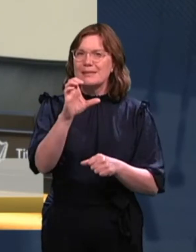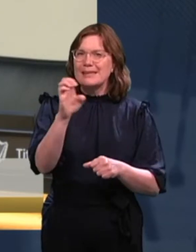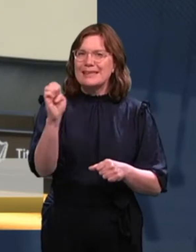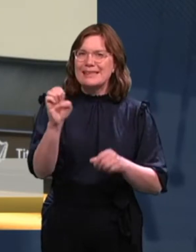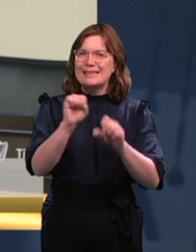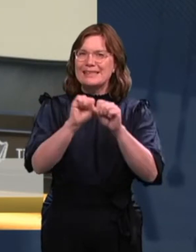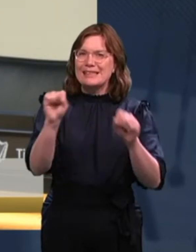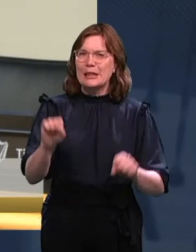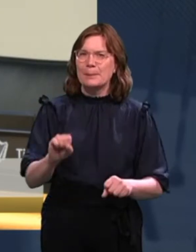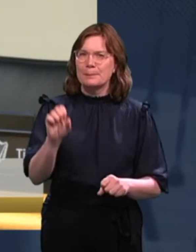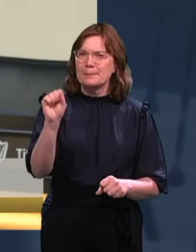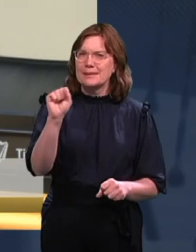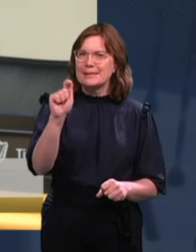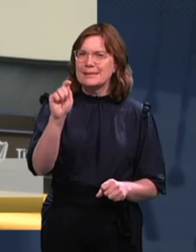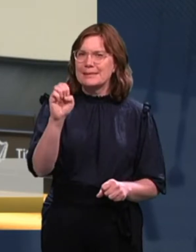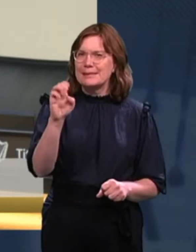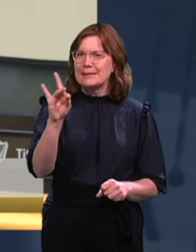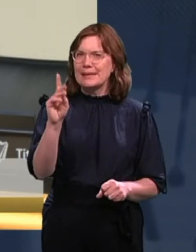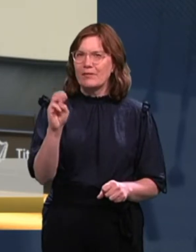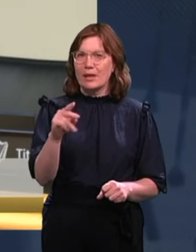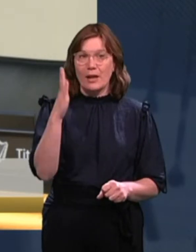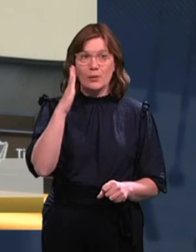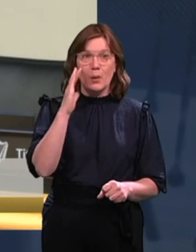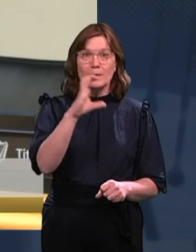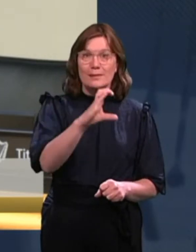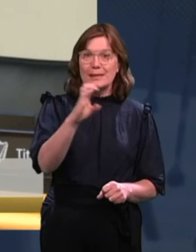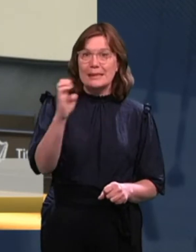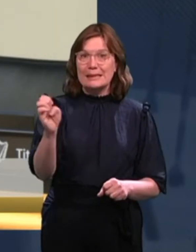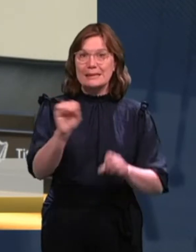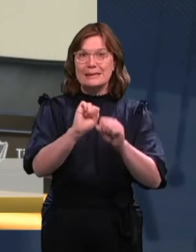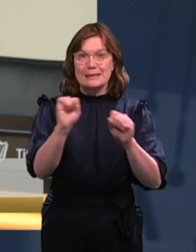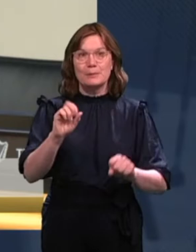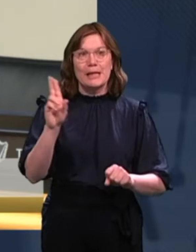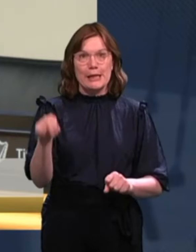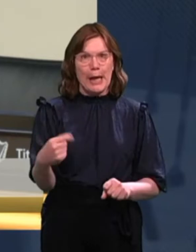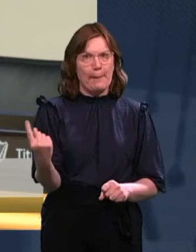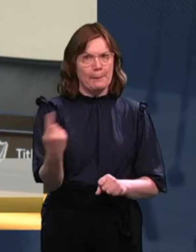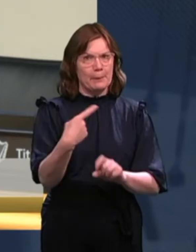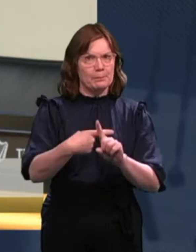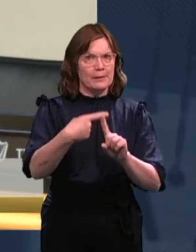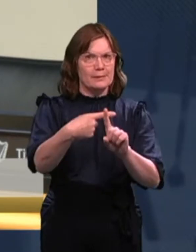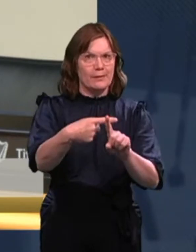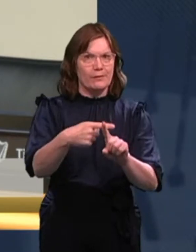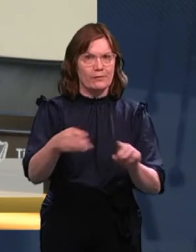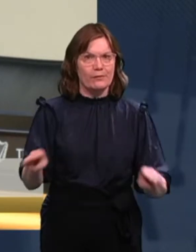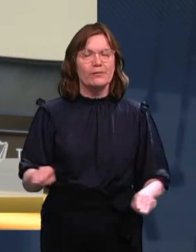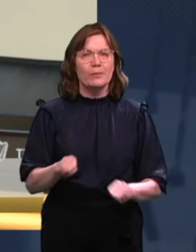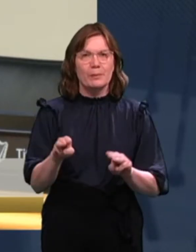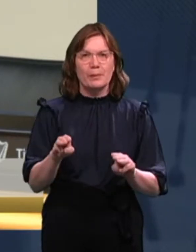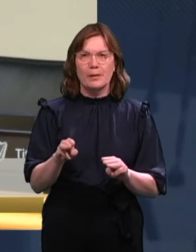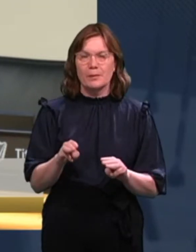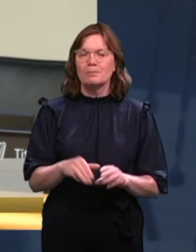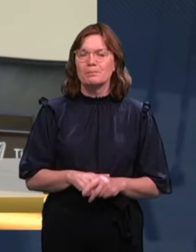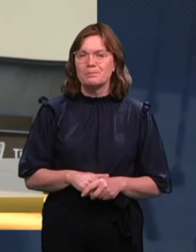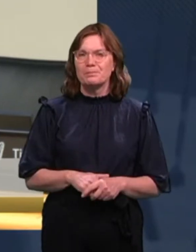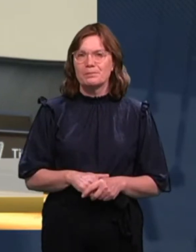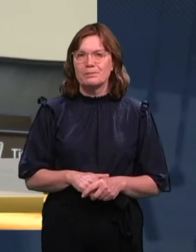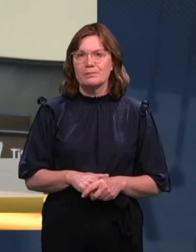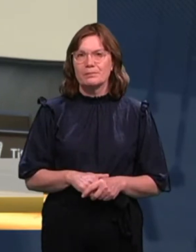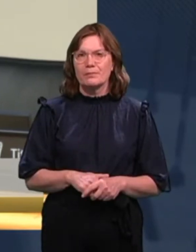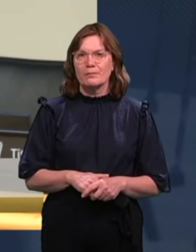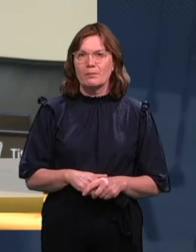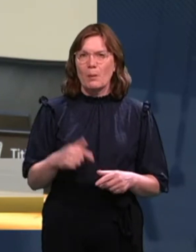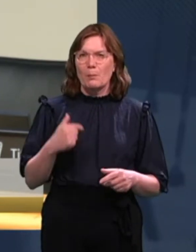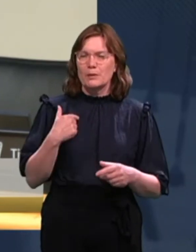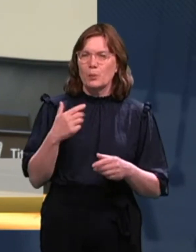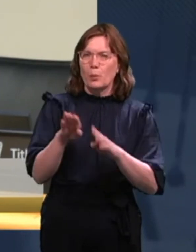it's such a pity to hear that. I know that CE schemes can be really positive for people, but without going into specifics, I'd love to hear from you if you